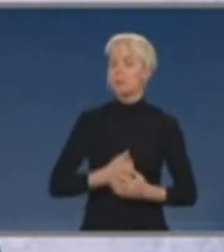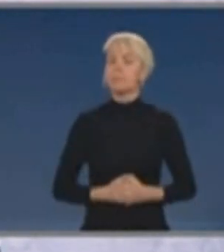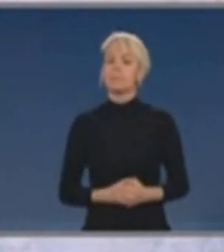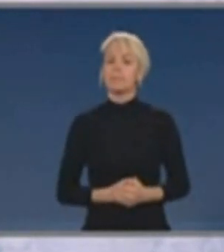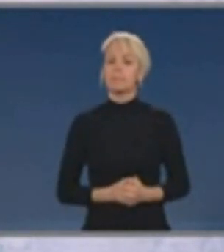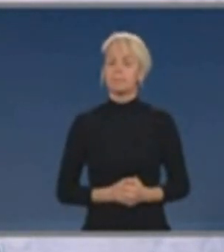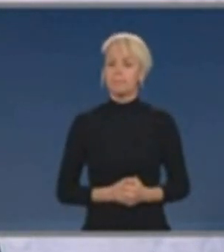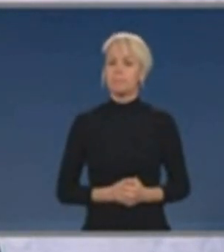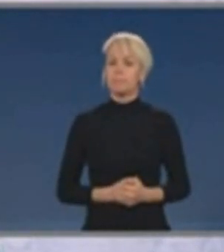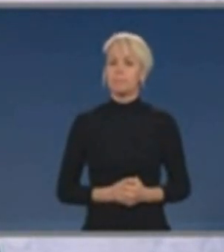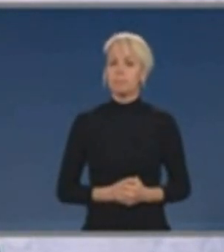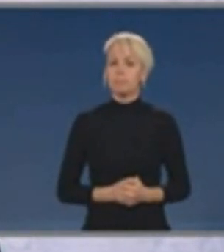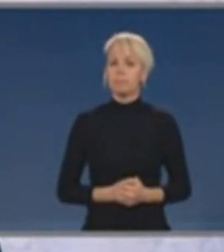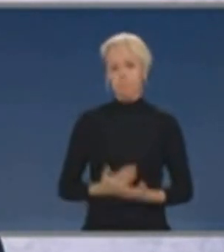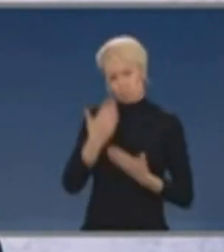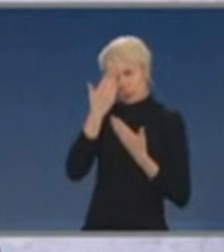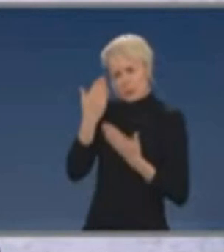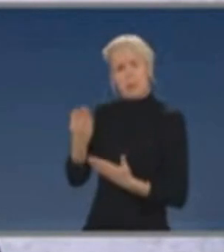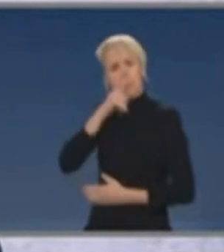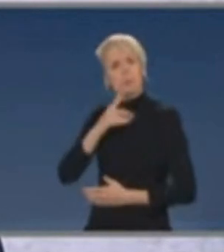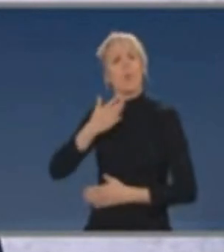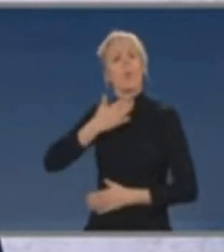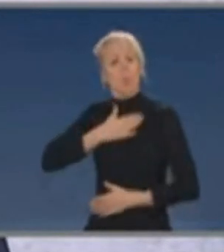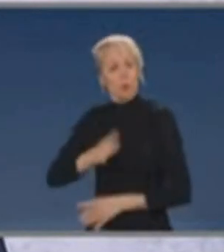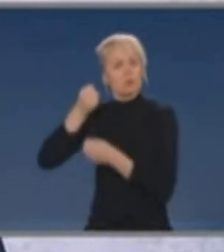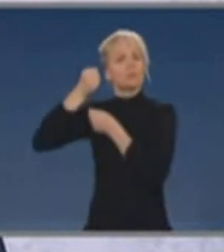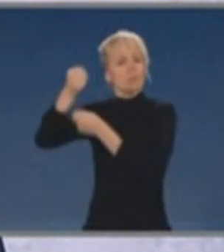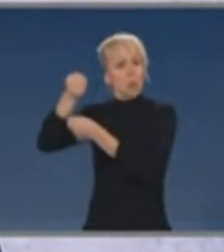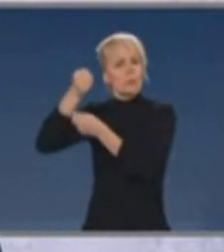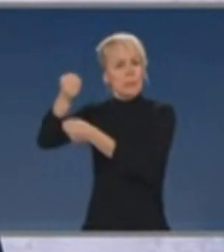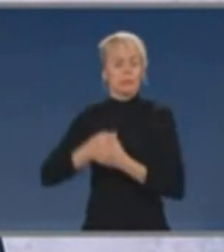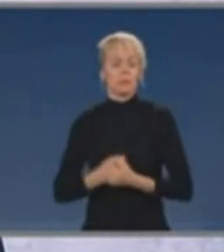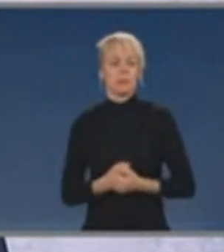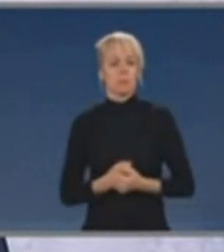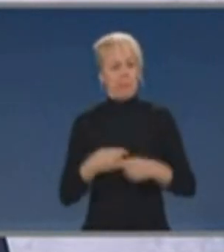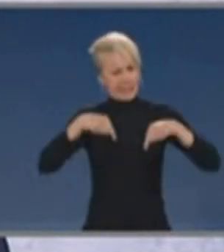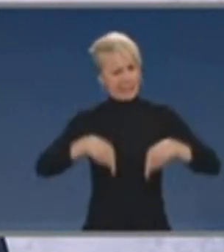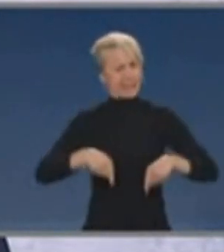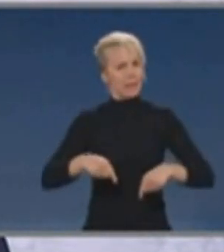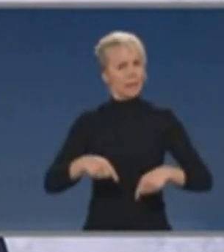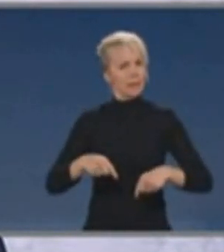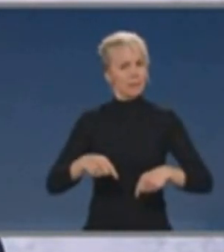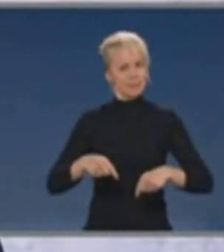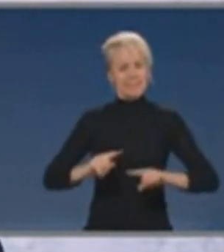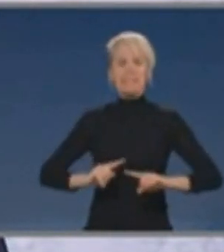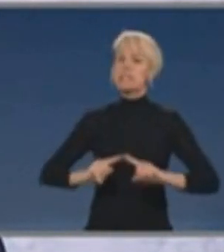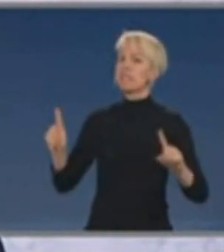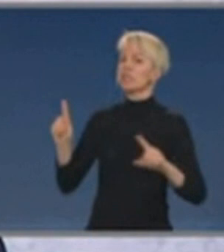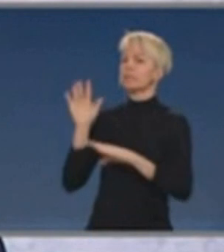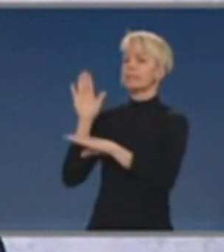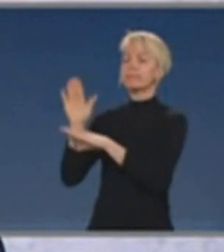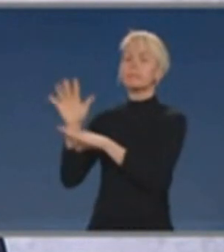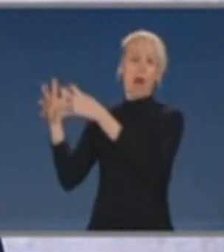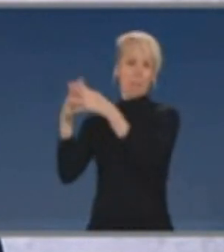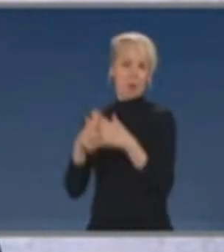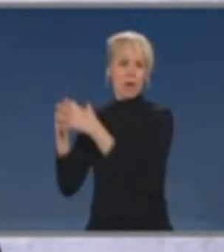second. But what I do say is that Australia is not other places. So let's deal with this as